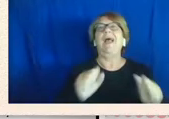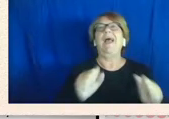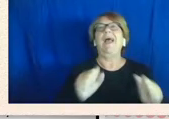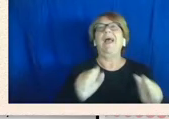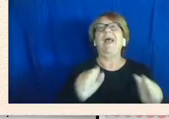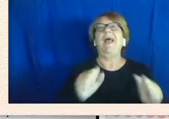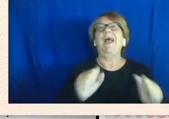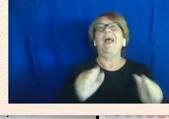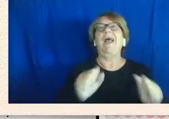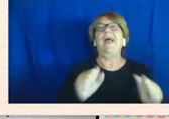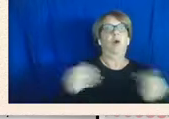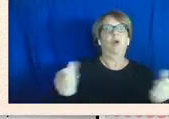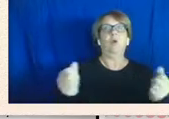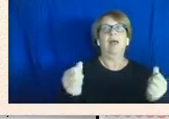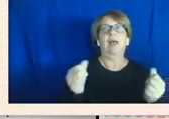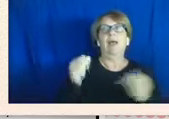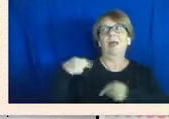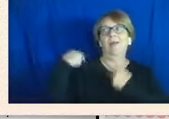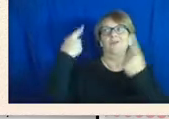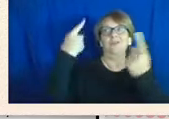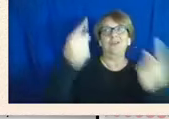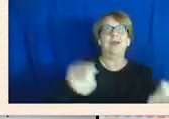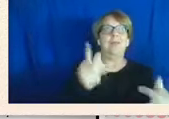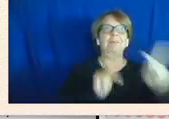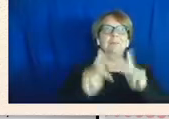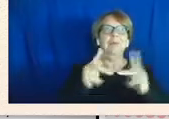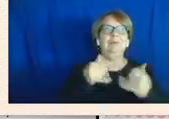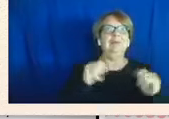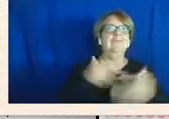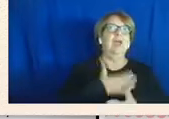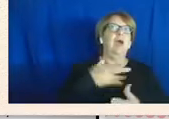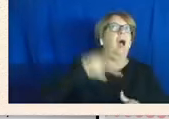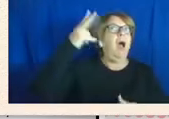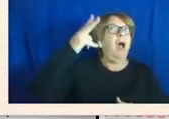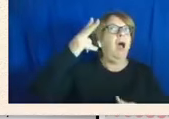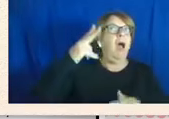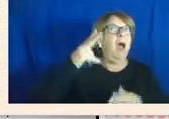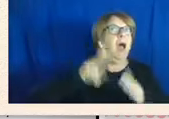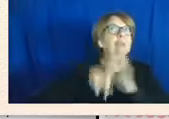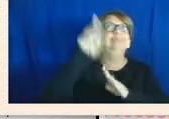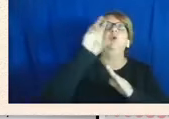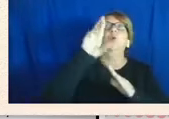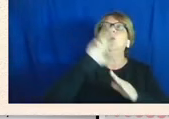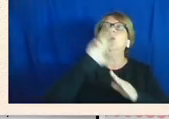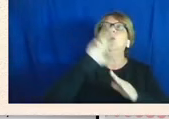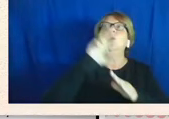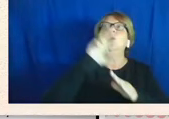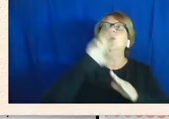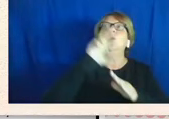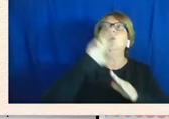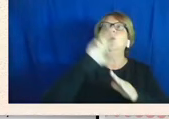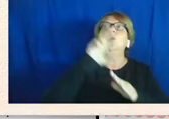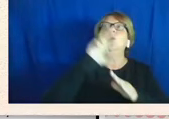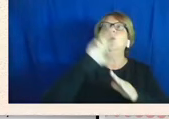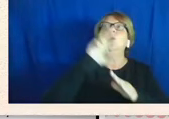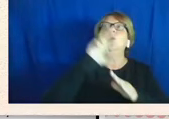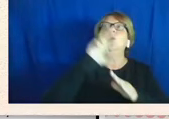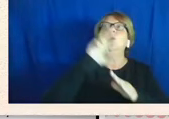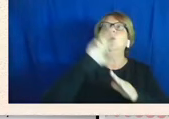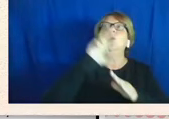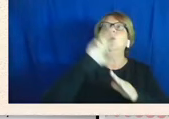Over time, some people continue to fear heights, for example, or snakes, but those are usually the most kind of